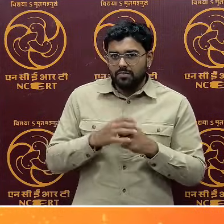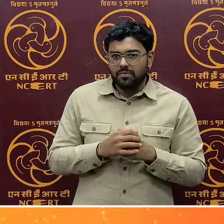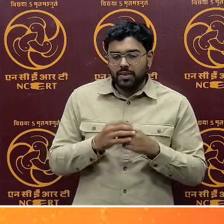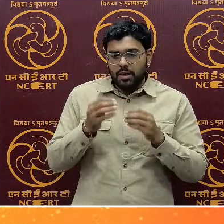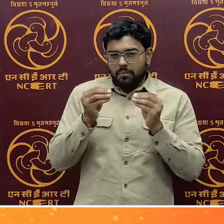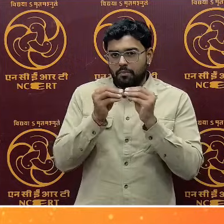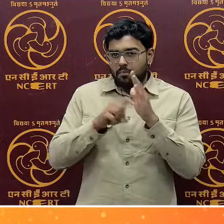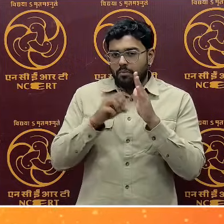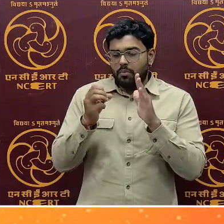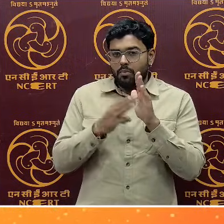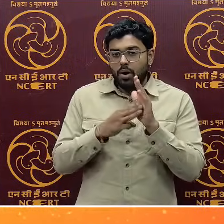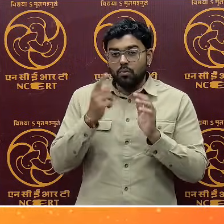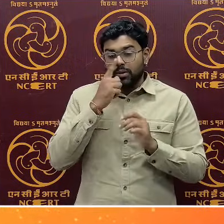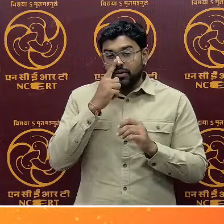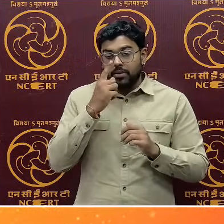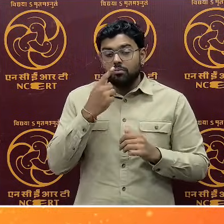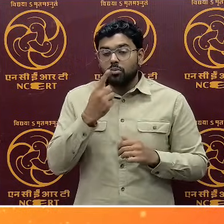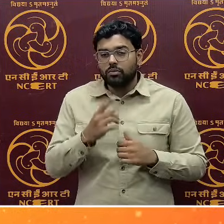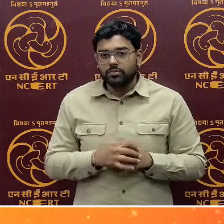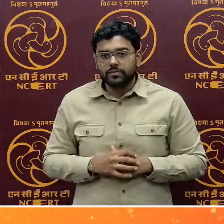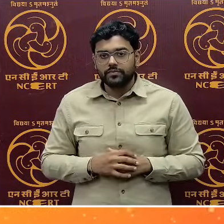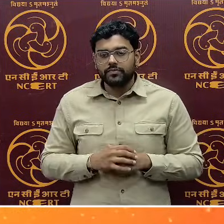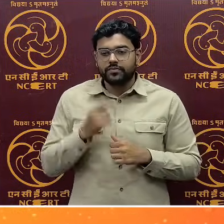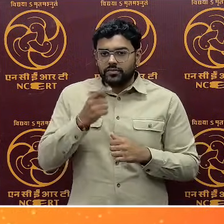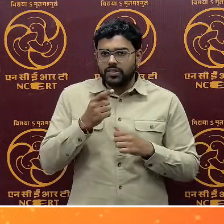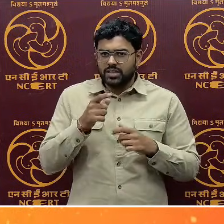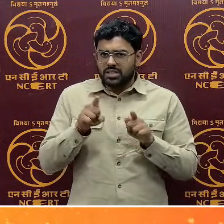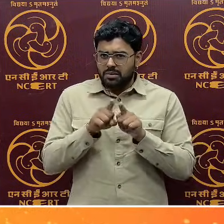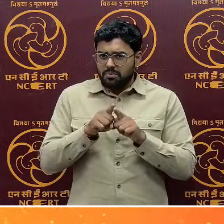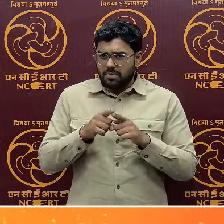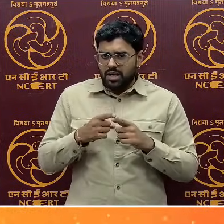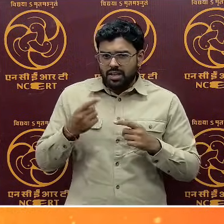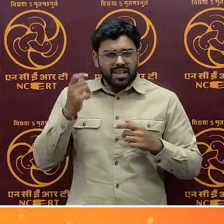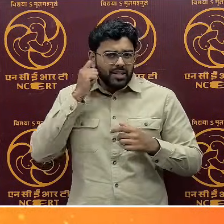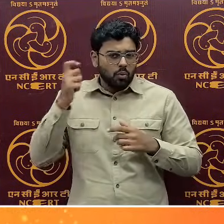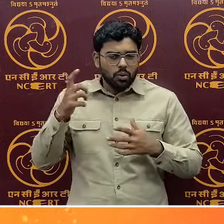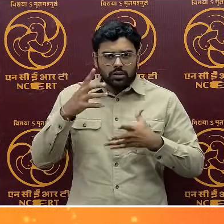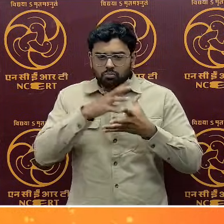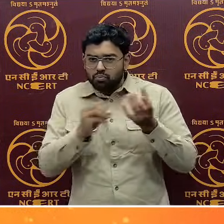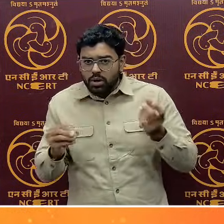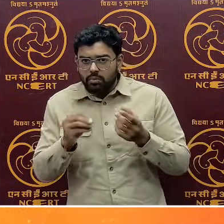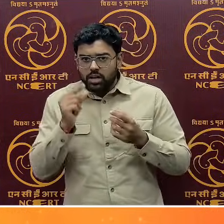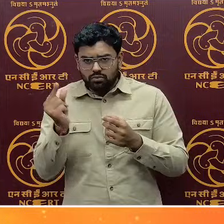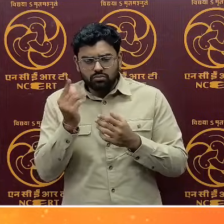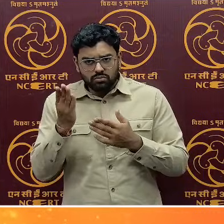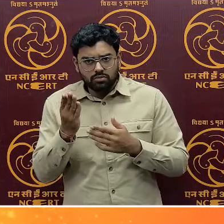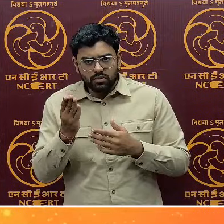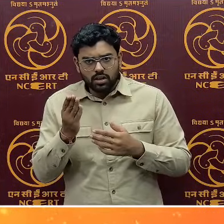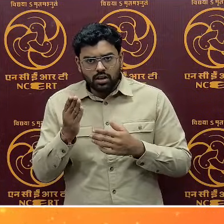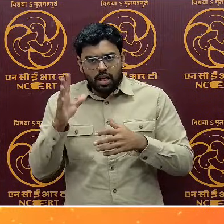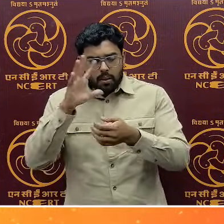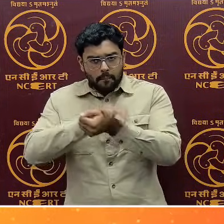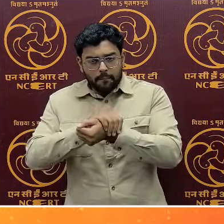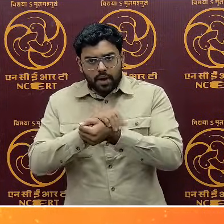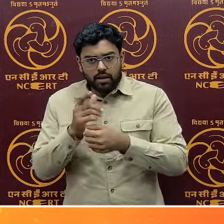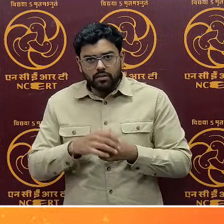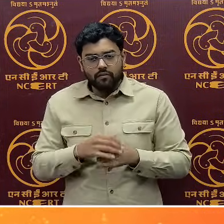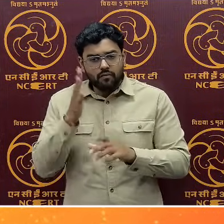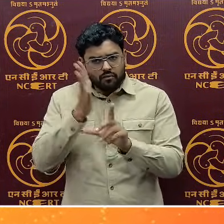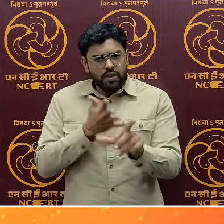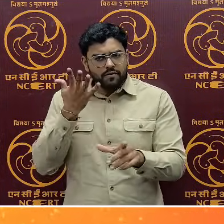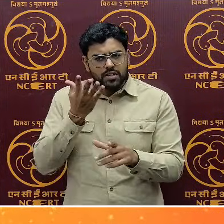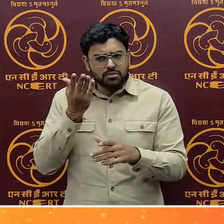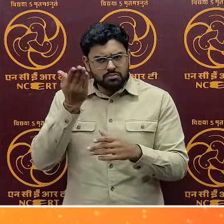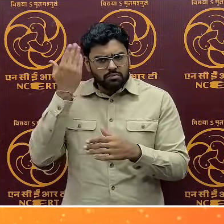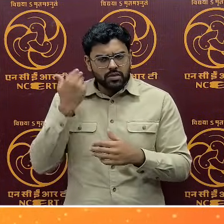said. Wasn't he mixed up in a jewelry robbery a few years ago? 5 years ago, Chief Brown